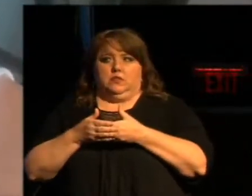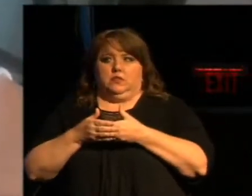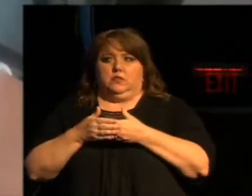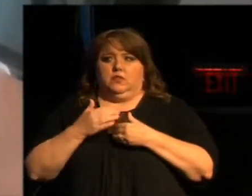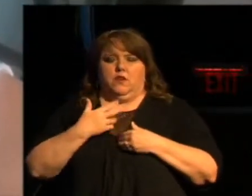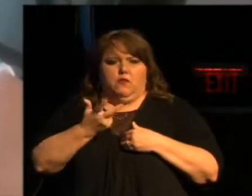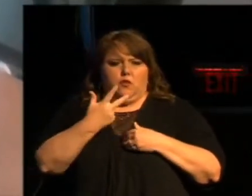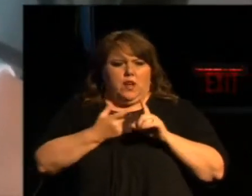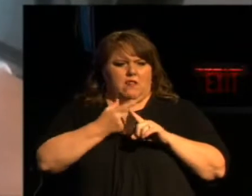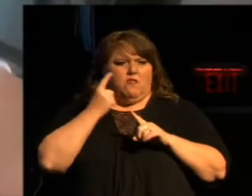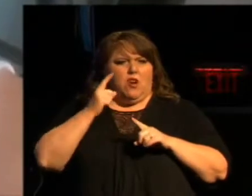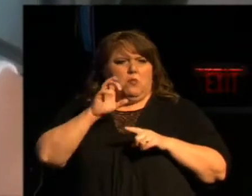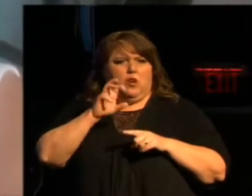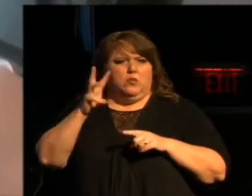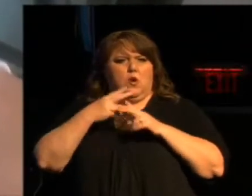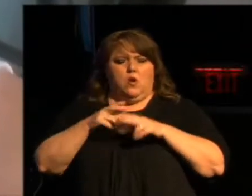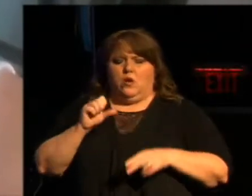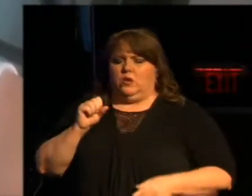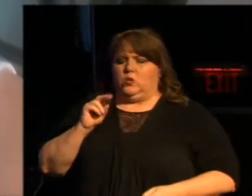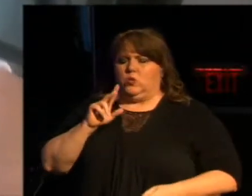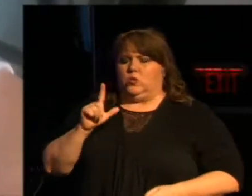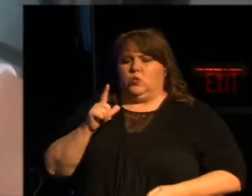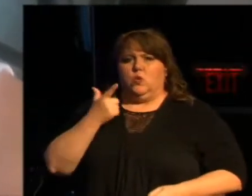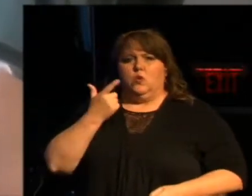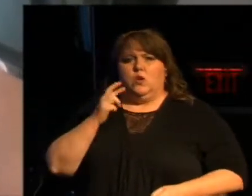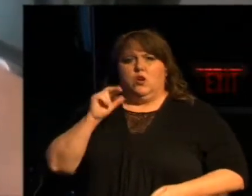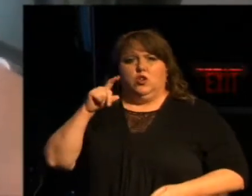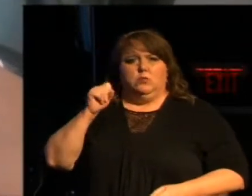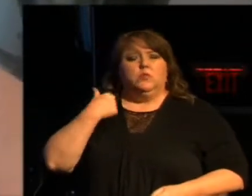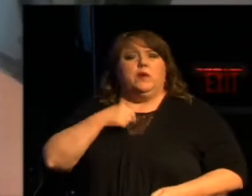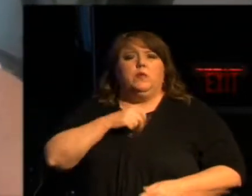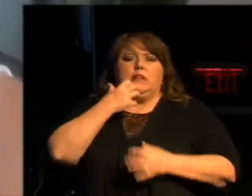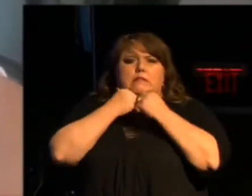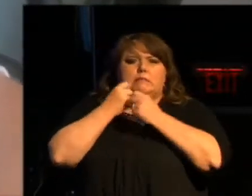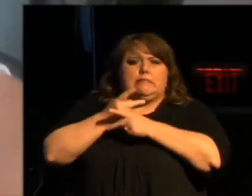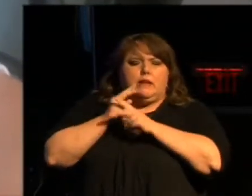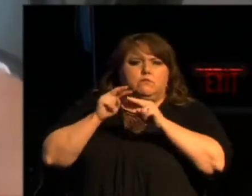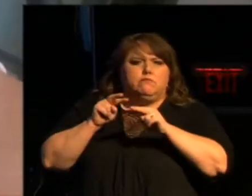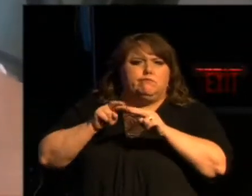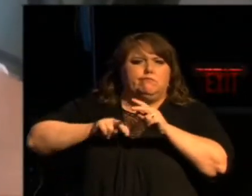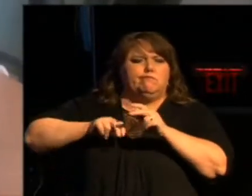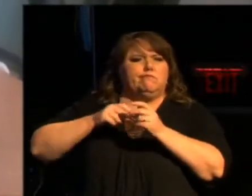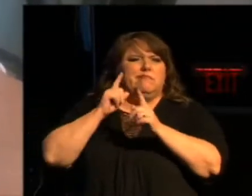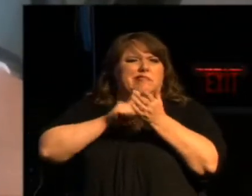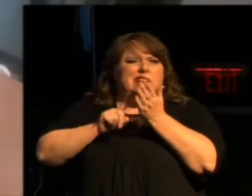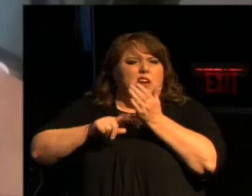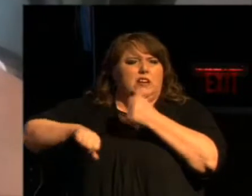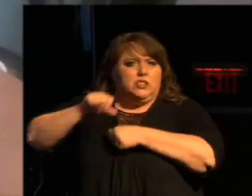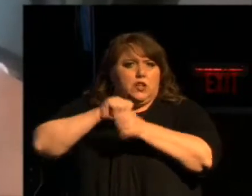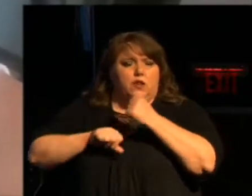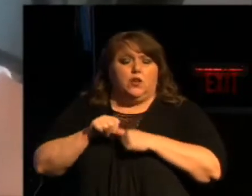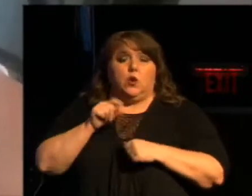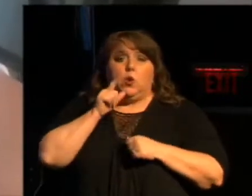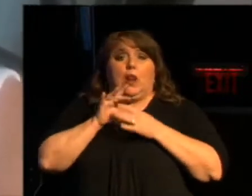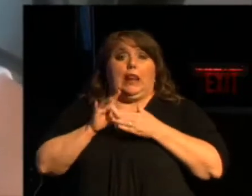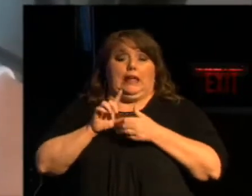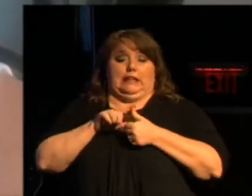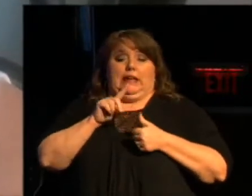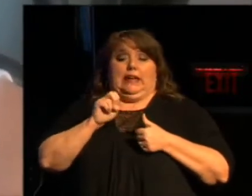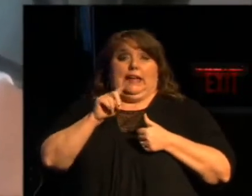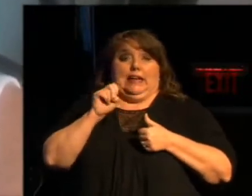Crosswalk called soul groups, where we just kind of take care of each other and catch up with each other. Those are led by Dee Dee, Randall, and